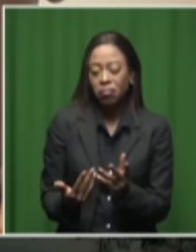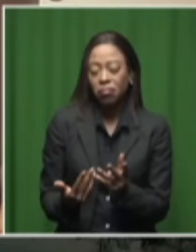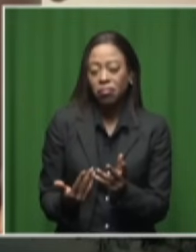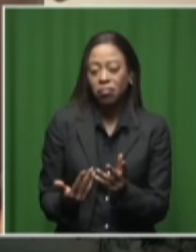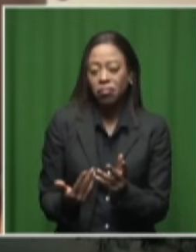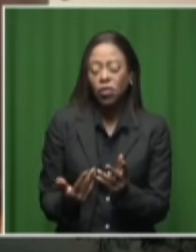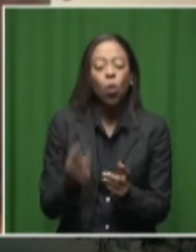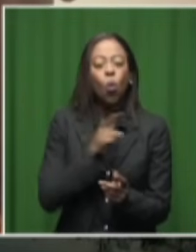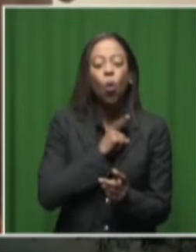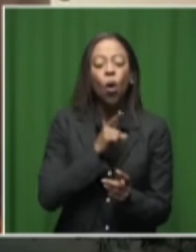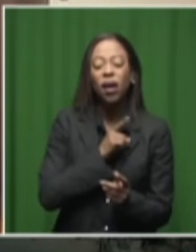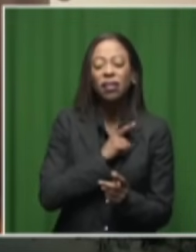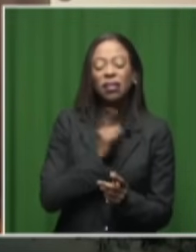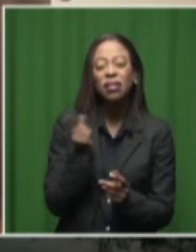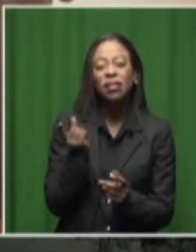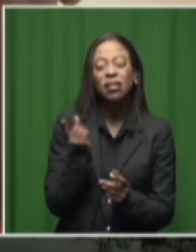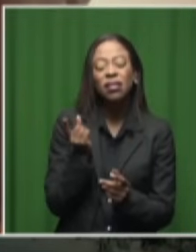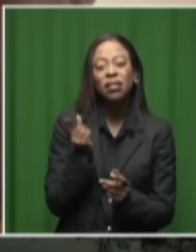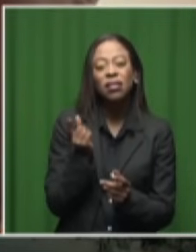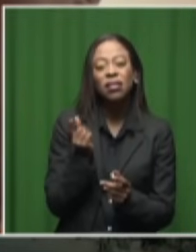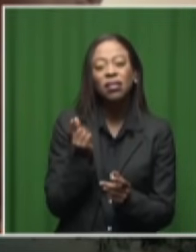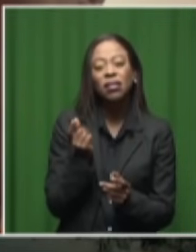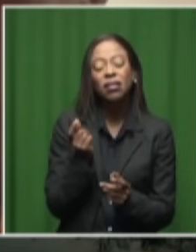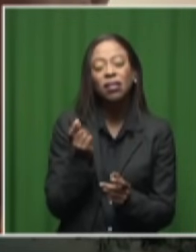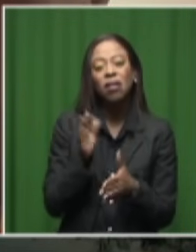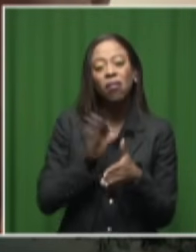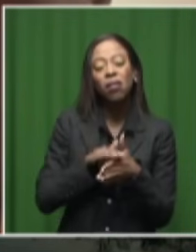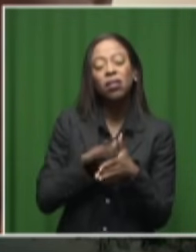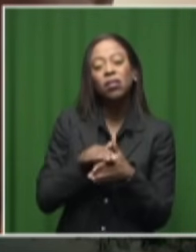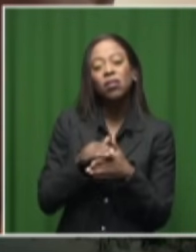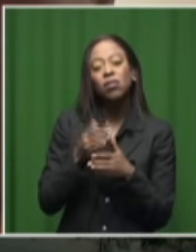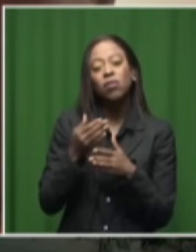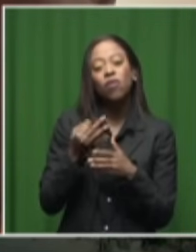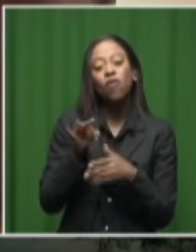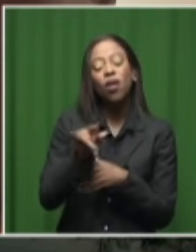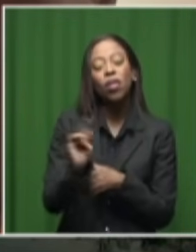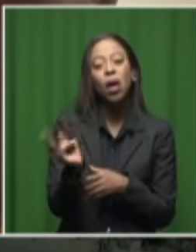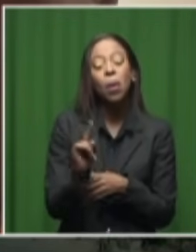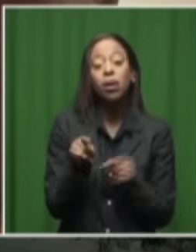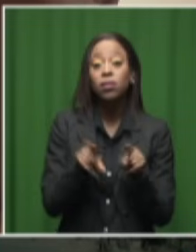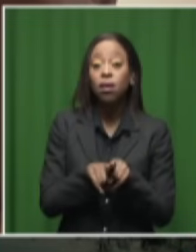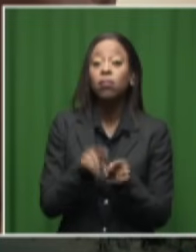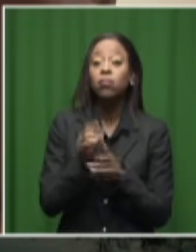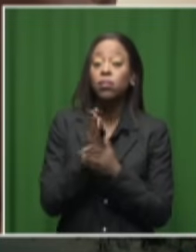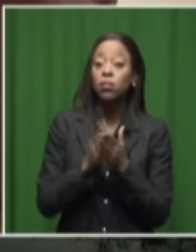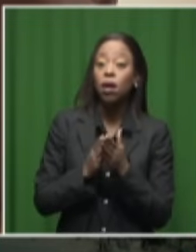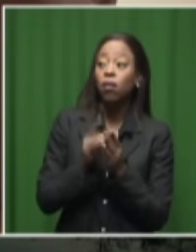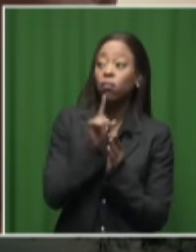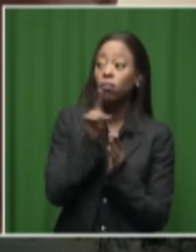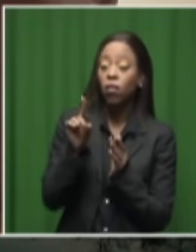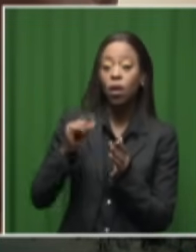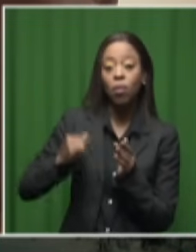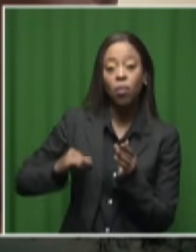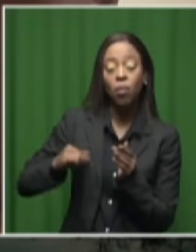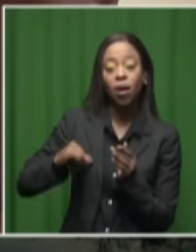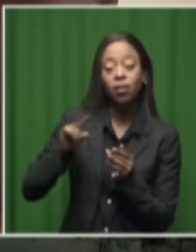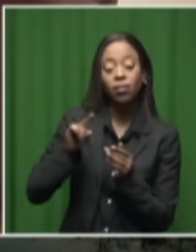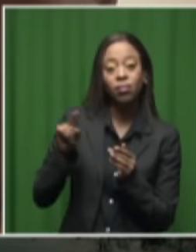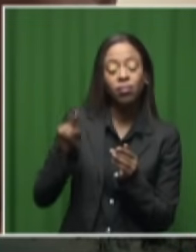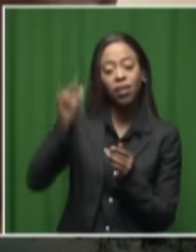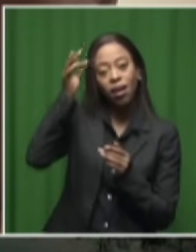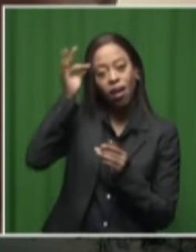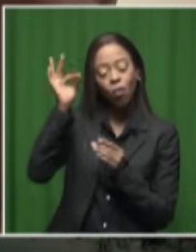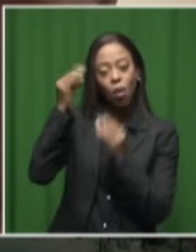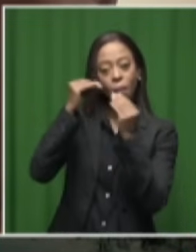the rationale behind that. And also, again, in a country where some of these entities, these state-owned entities,